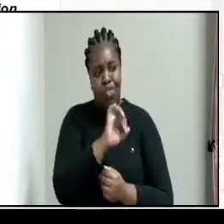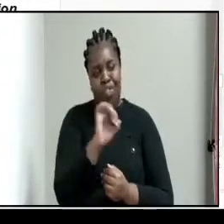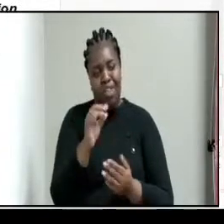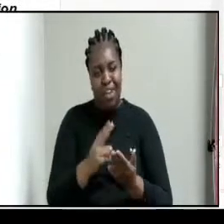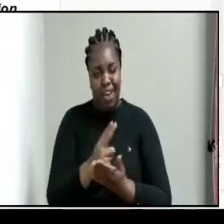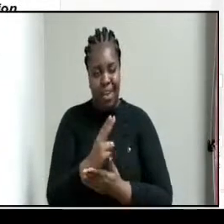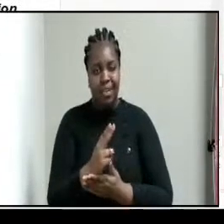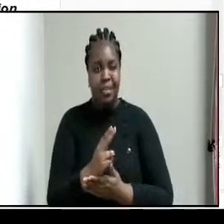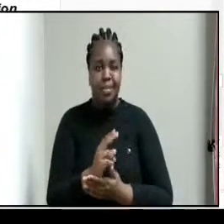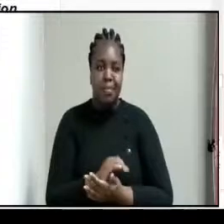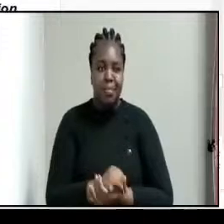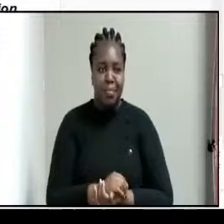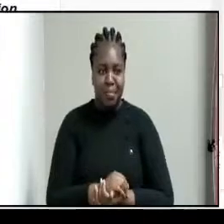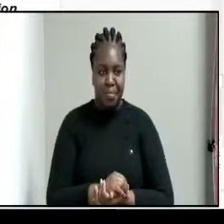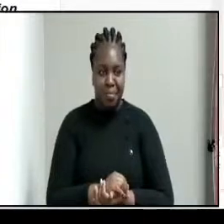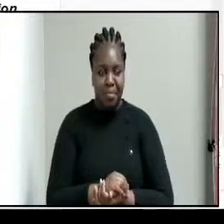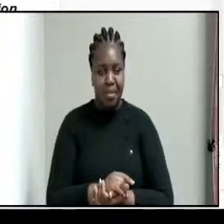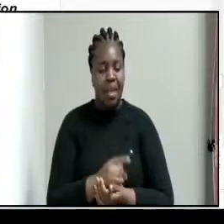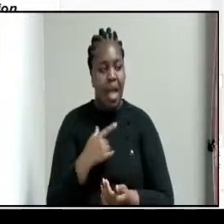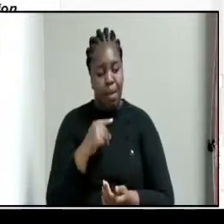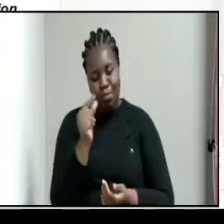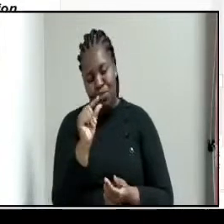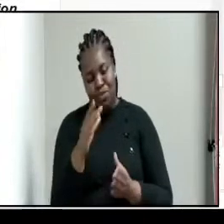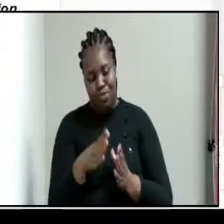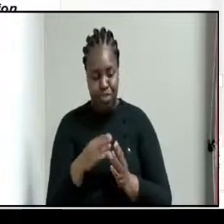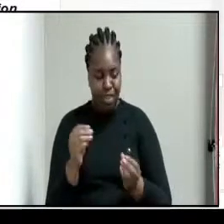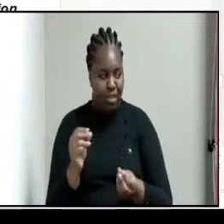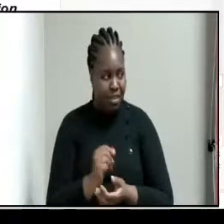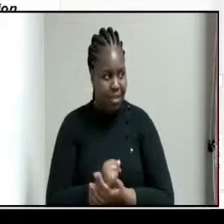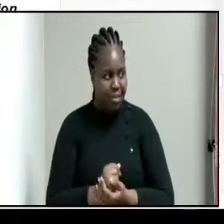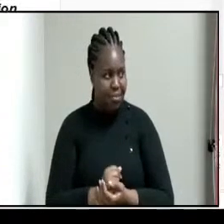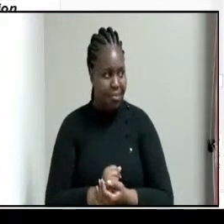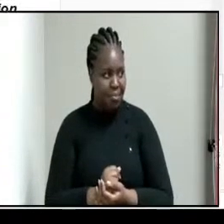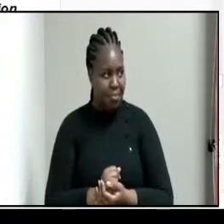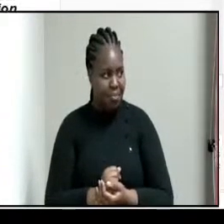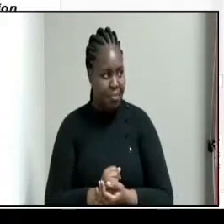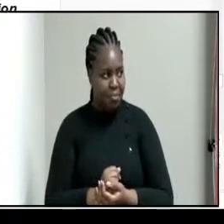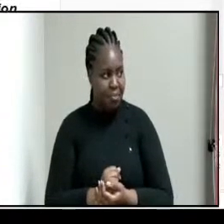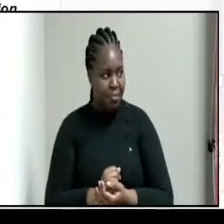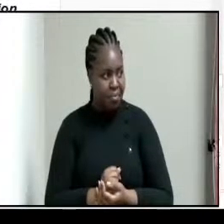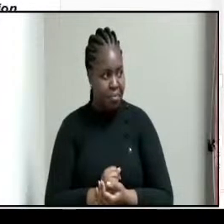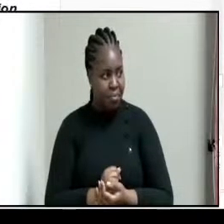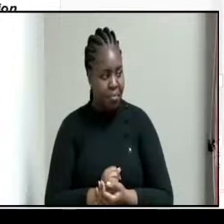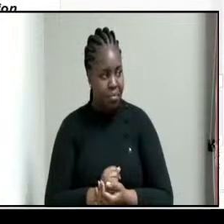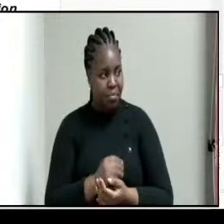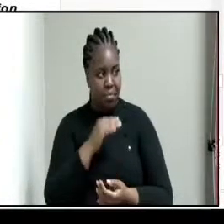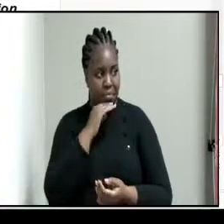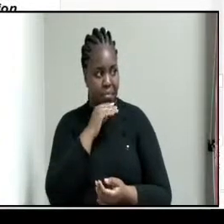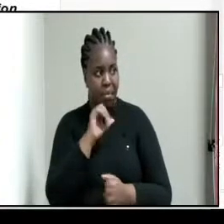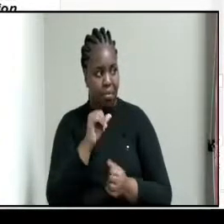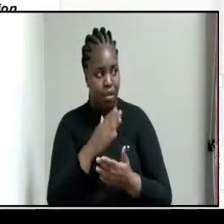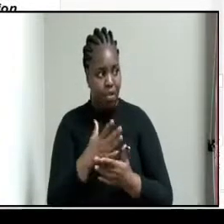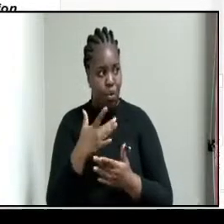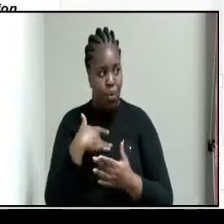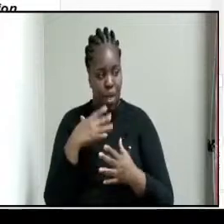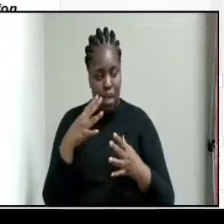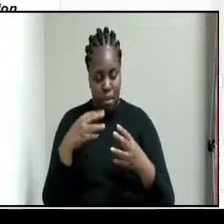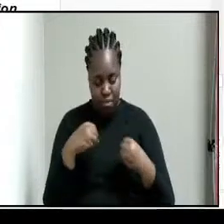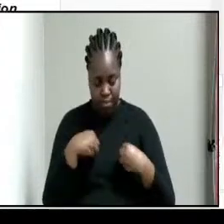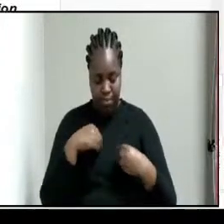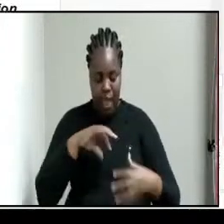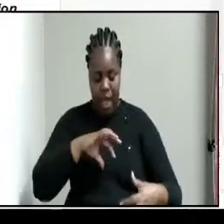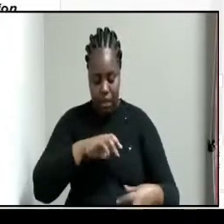it were. I'm almost done. And then the obligation to fulfill requires the state to adopt